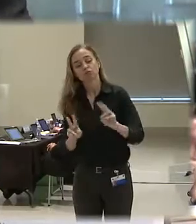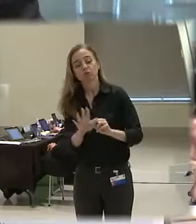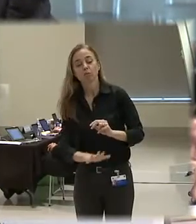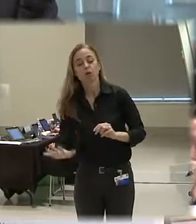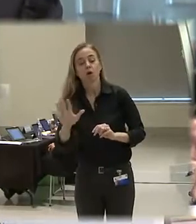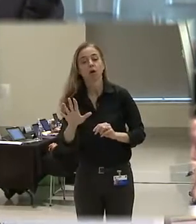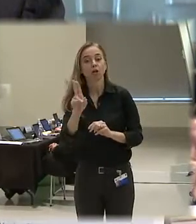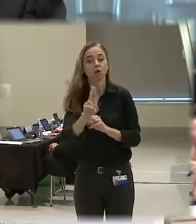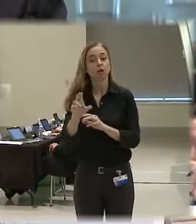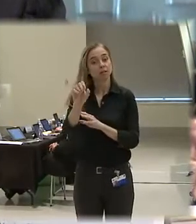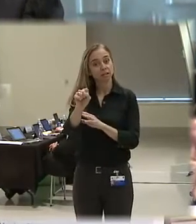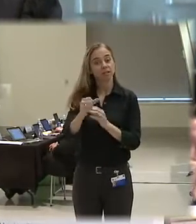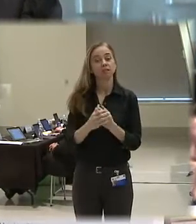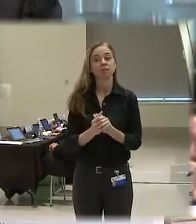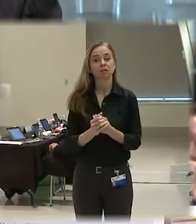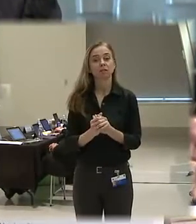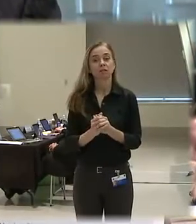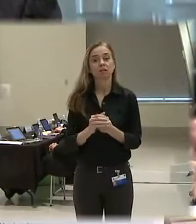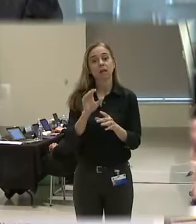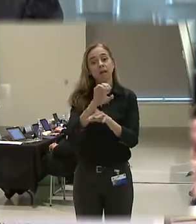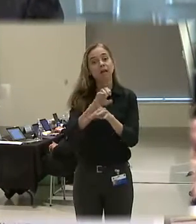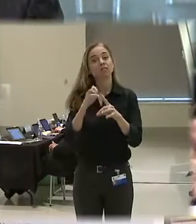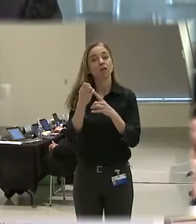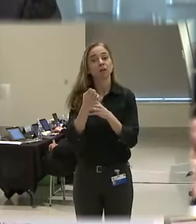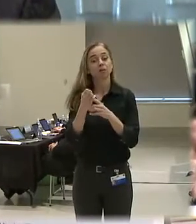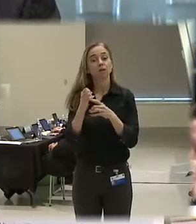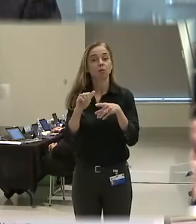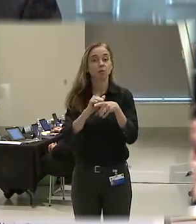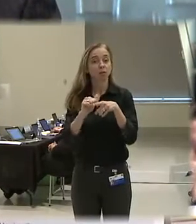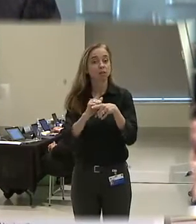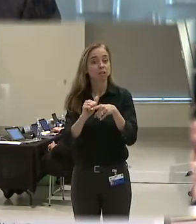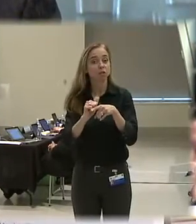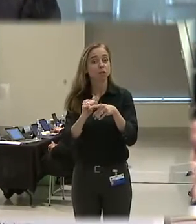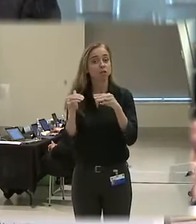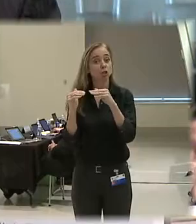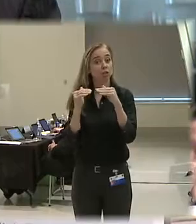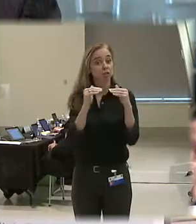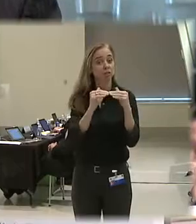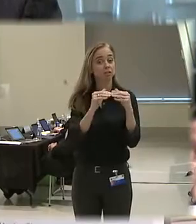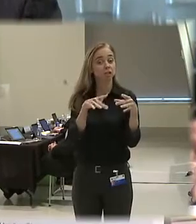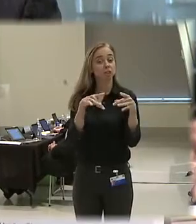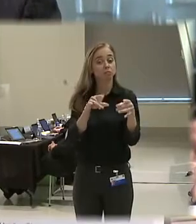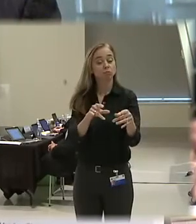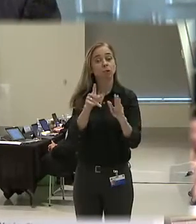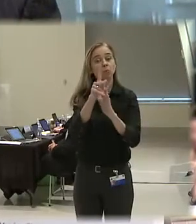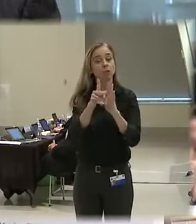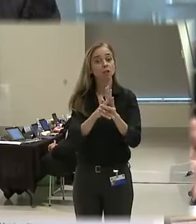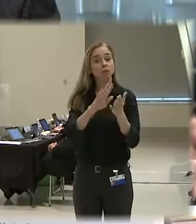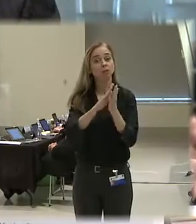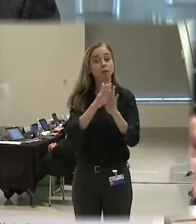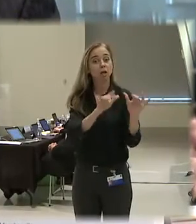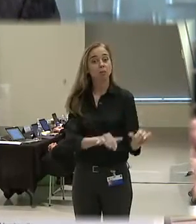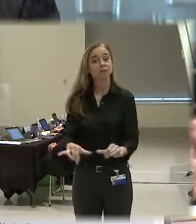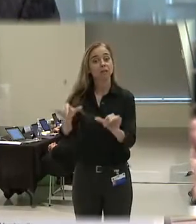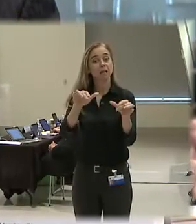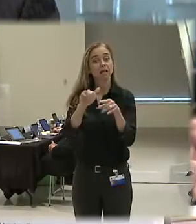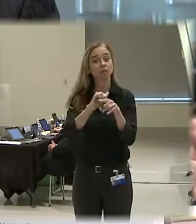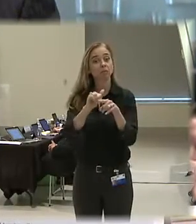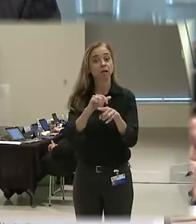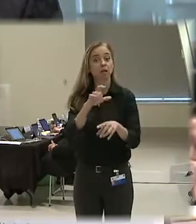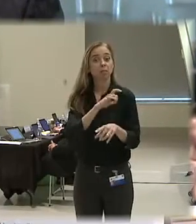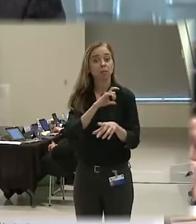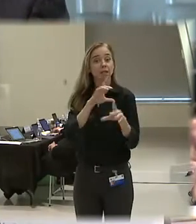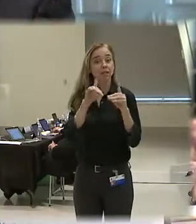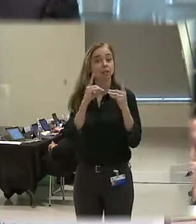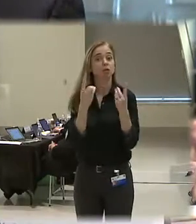By fostering an environment where procedural justice and legitimacy principles become standard practice, police departments